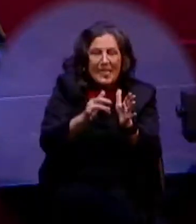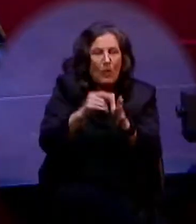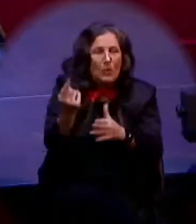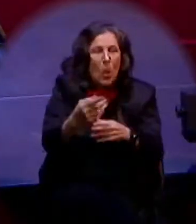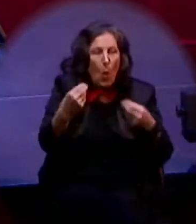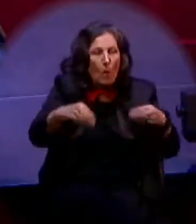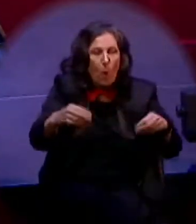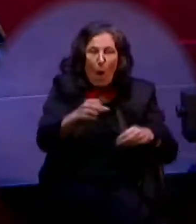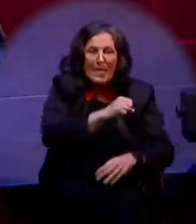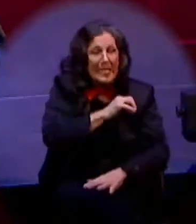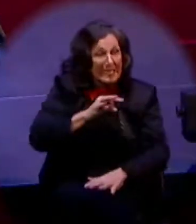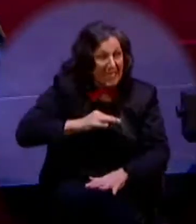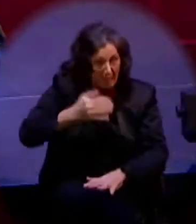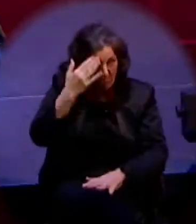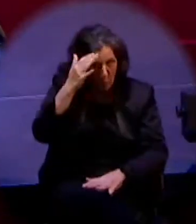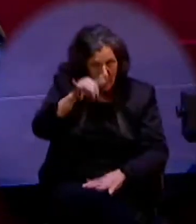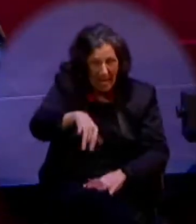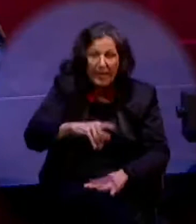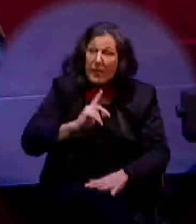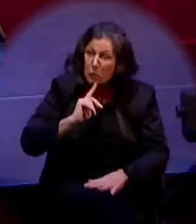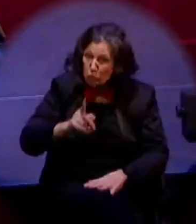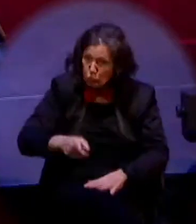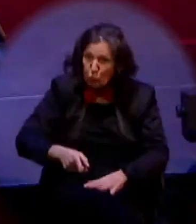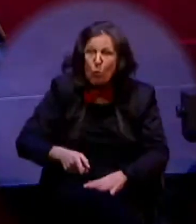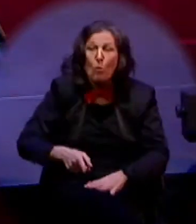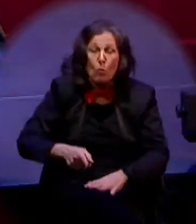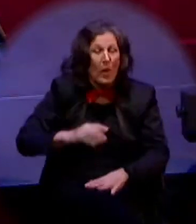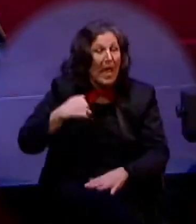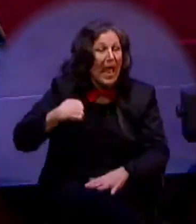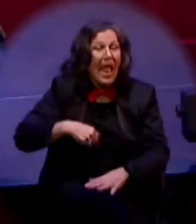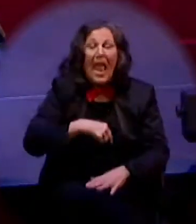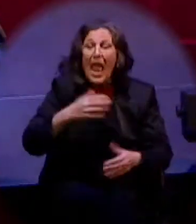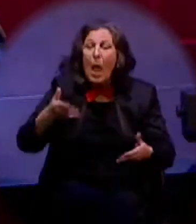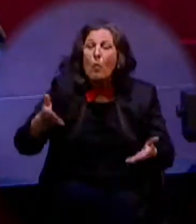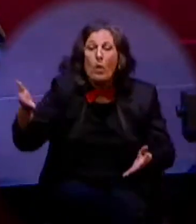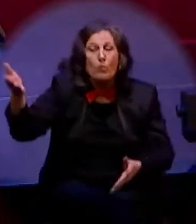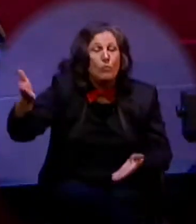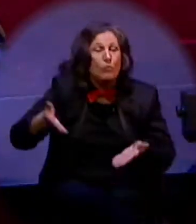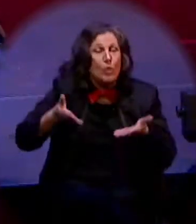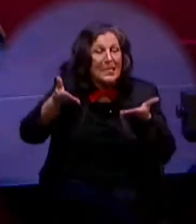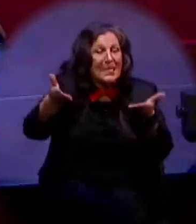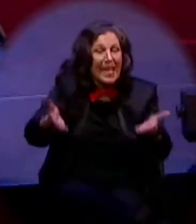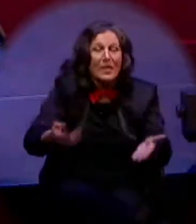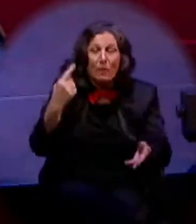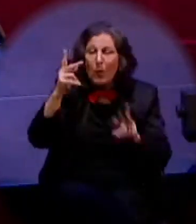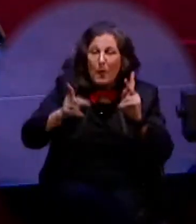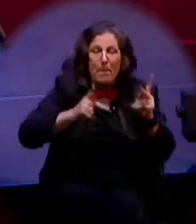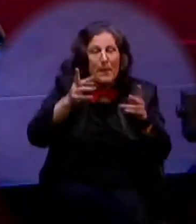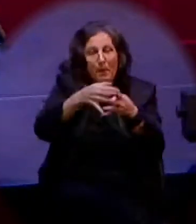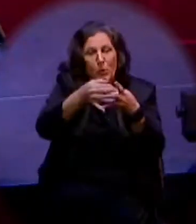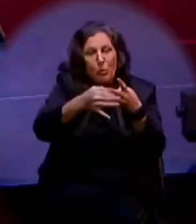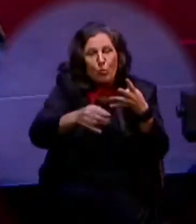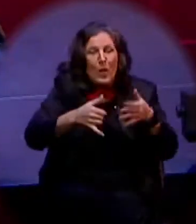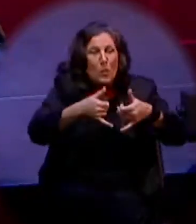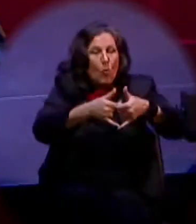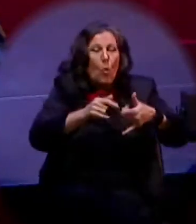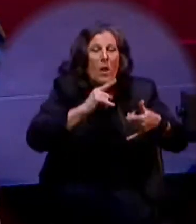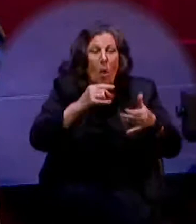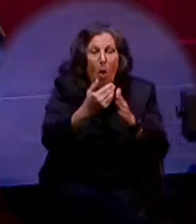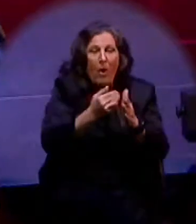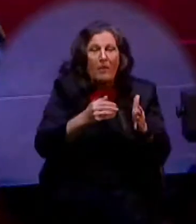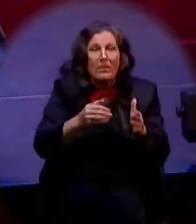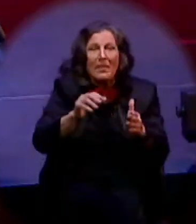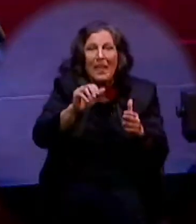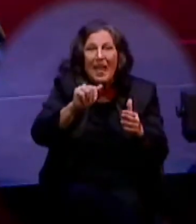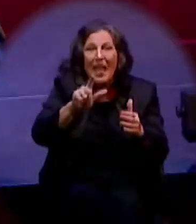own marketing staff? This is true. And our presenters for the People's Choice Award are